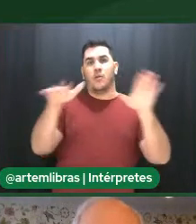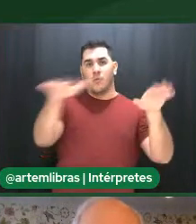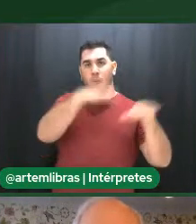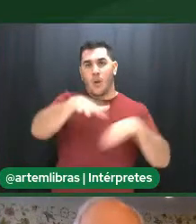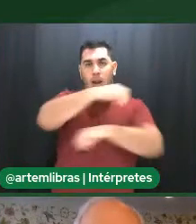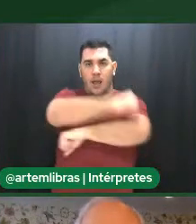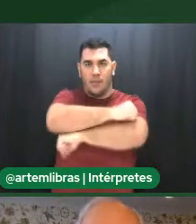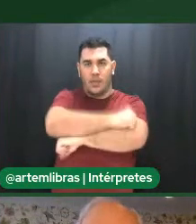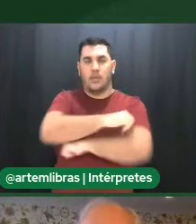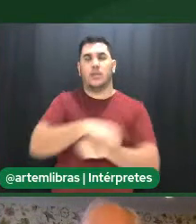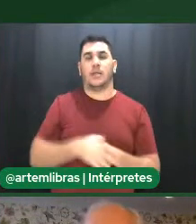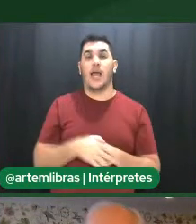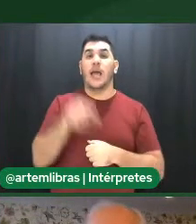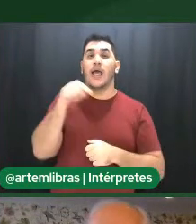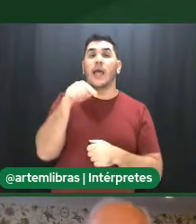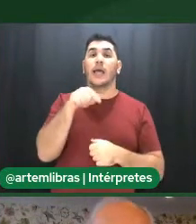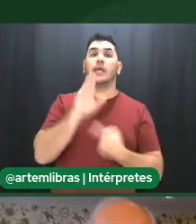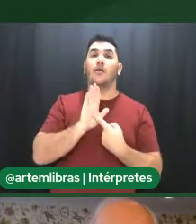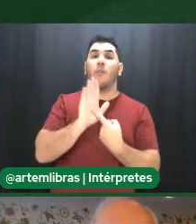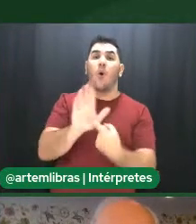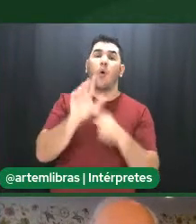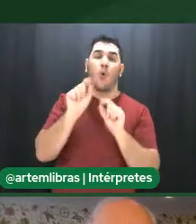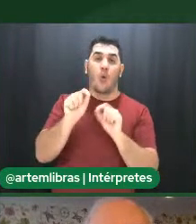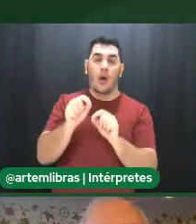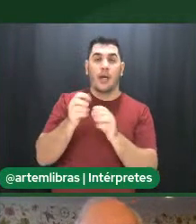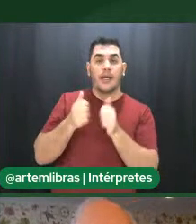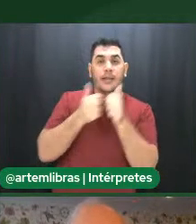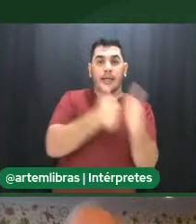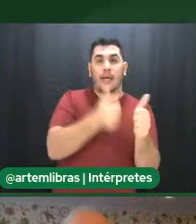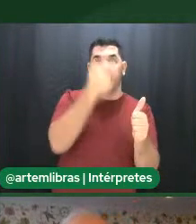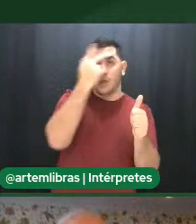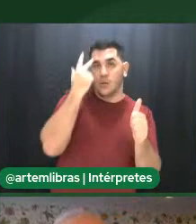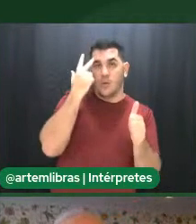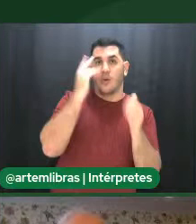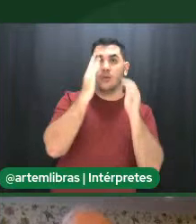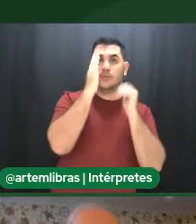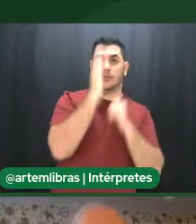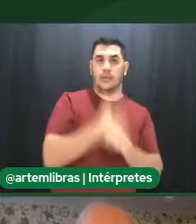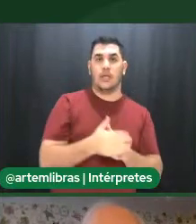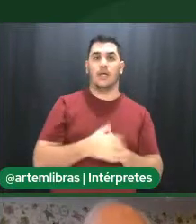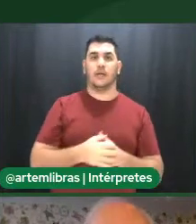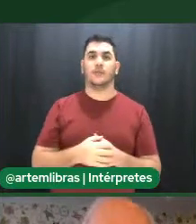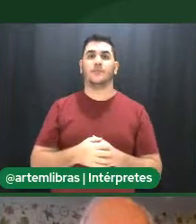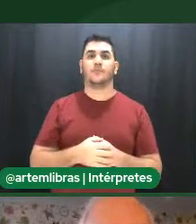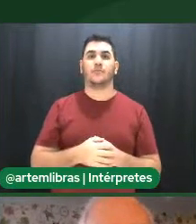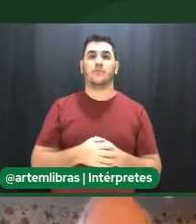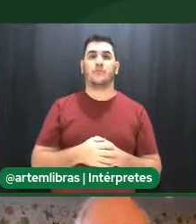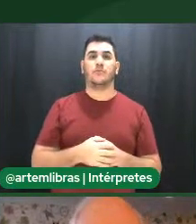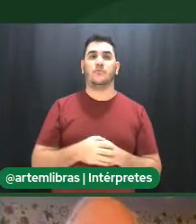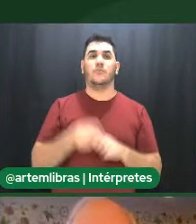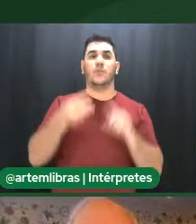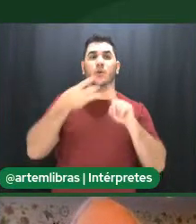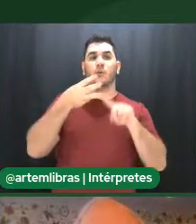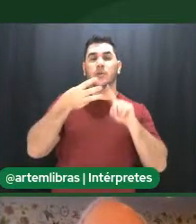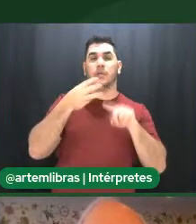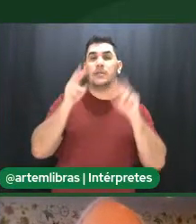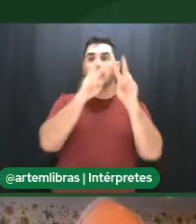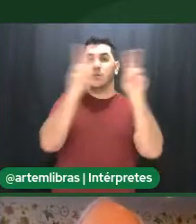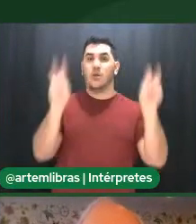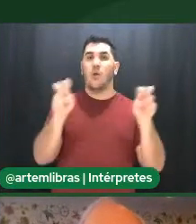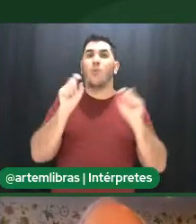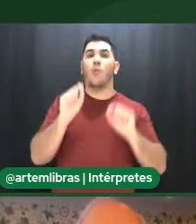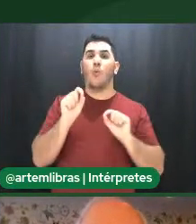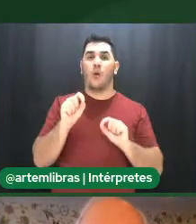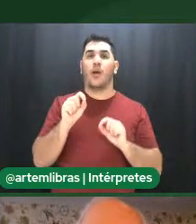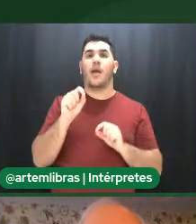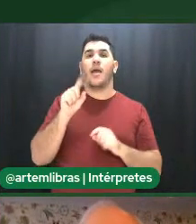right principles. The third message is we have to think of AI systems as